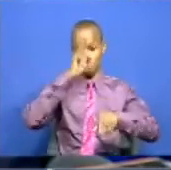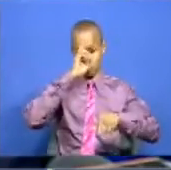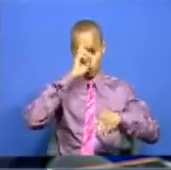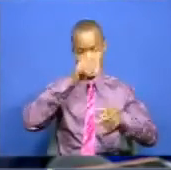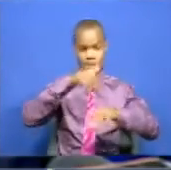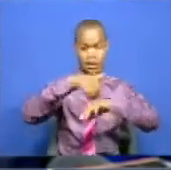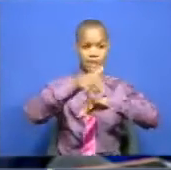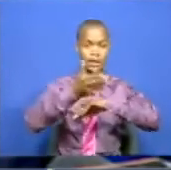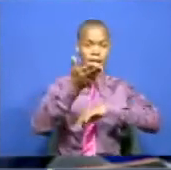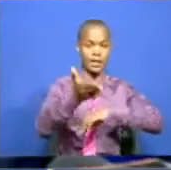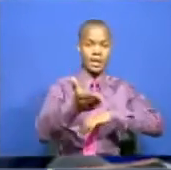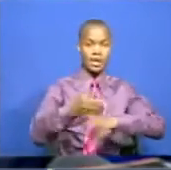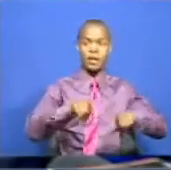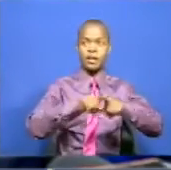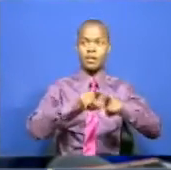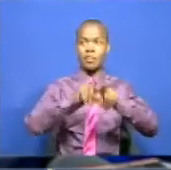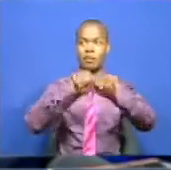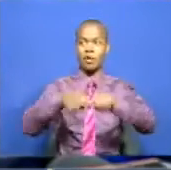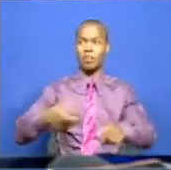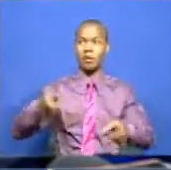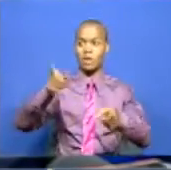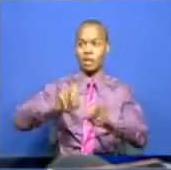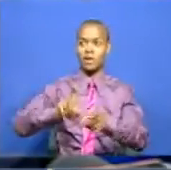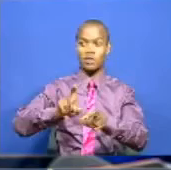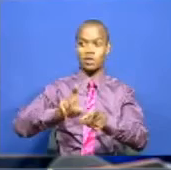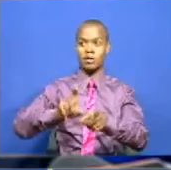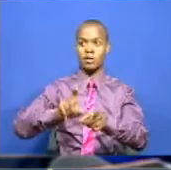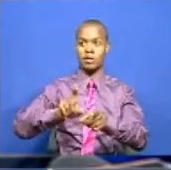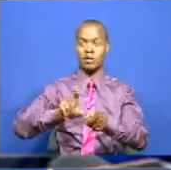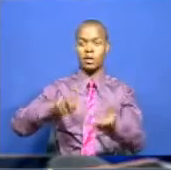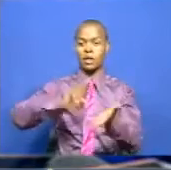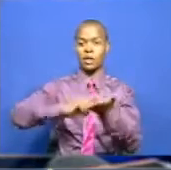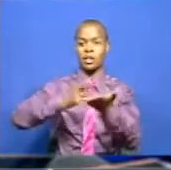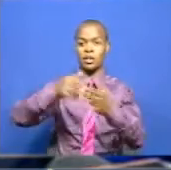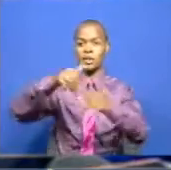resources there, and we are going to increase very stiff resources in that part of the country.